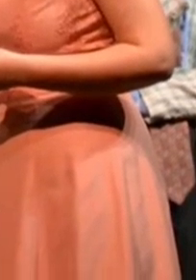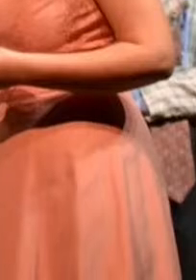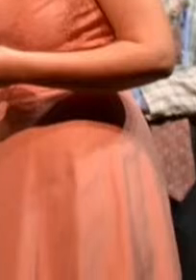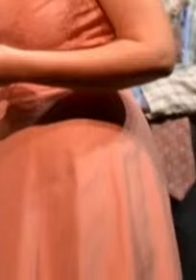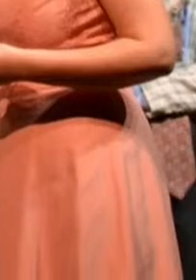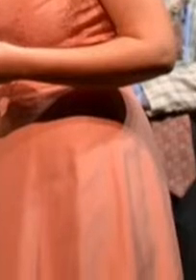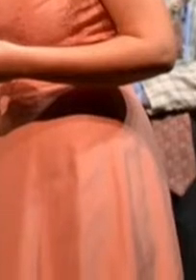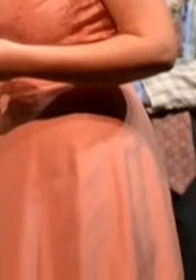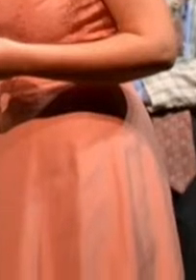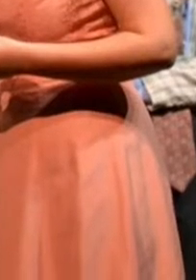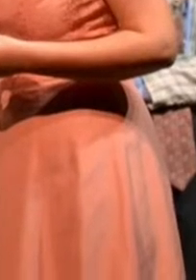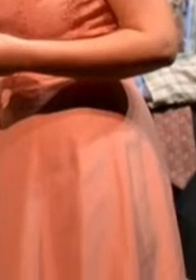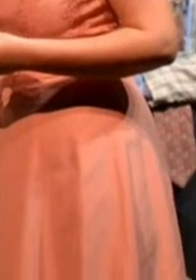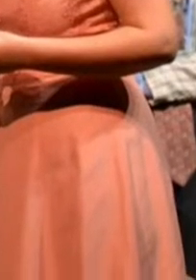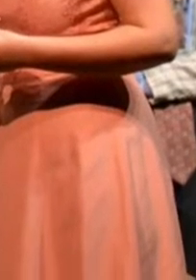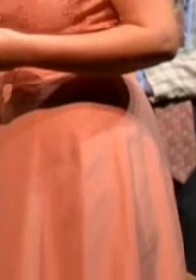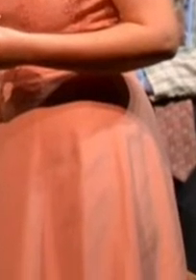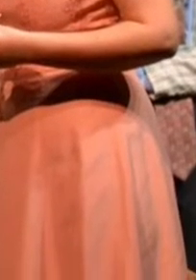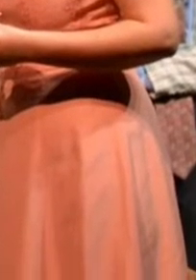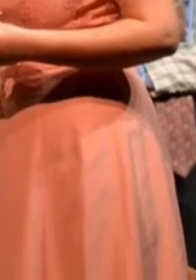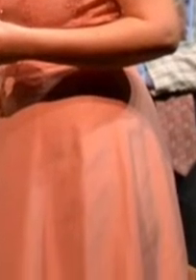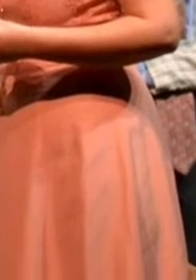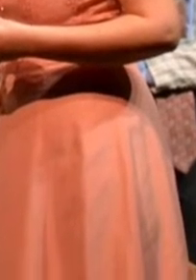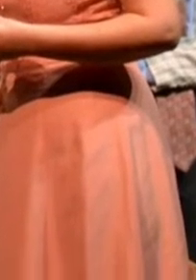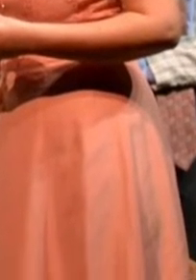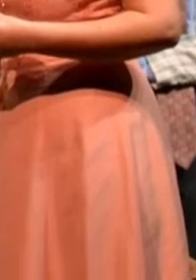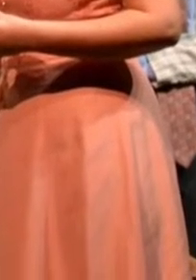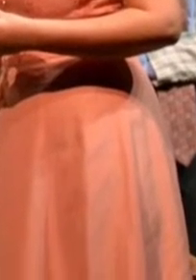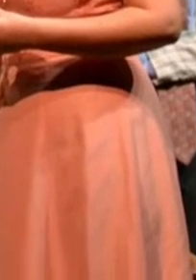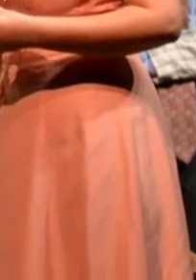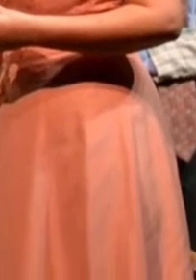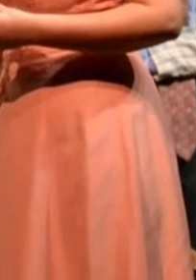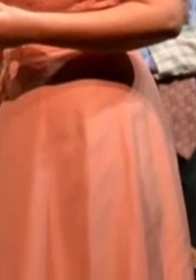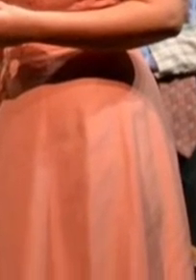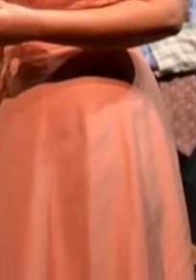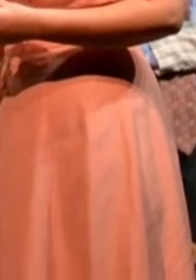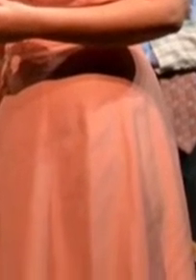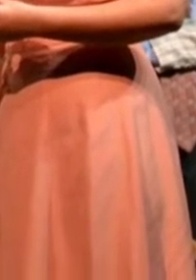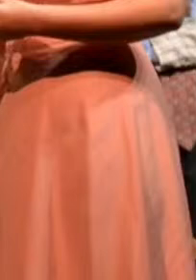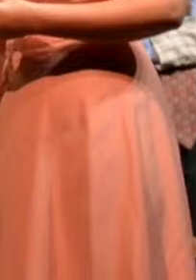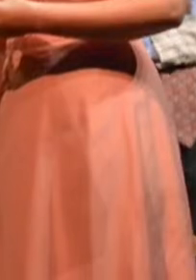Lights out at the stadium, hey.